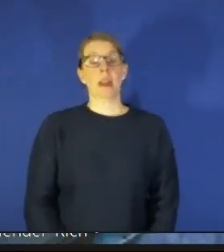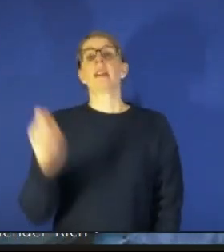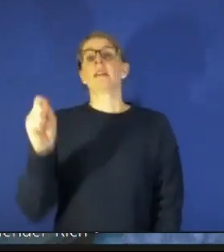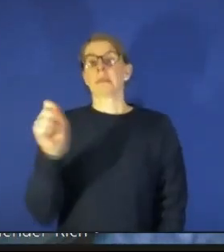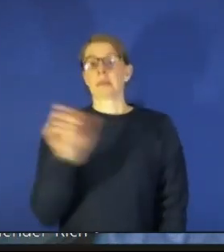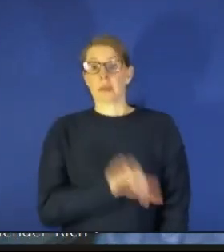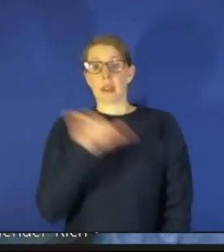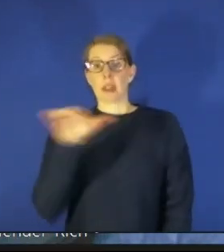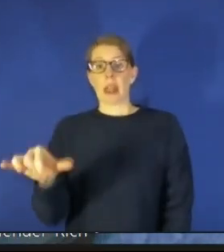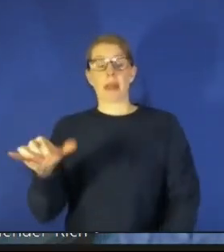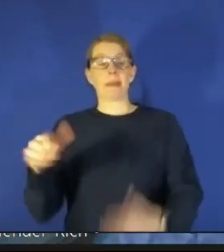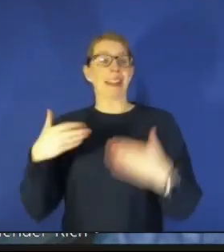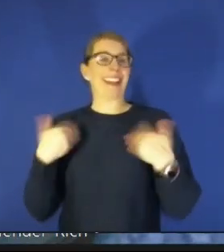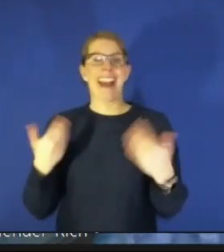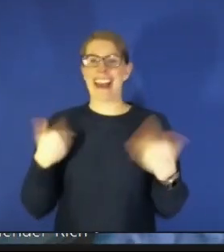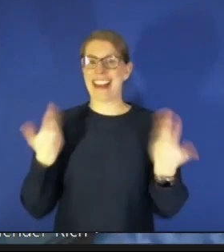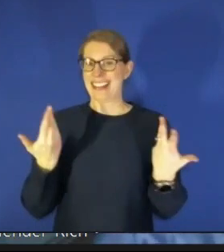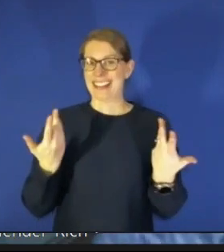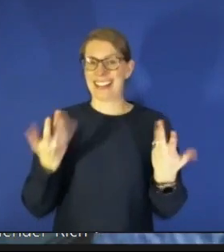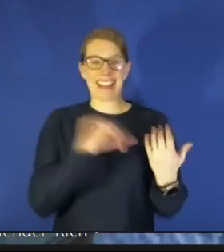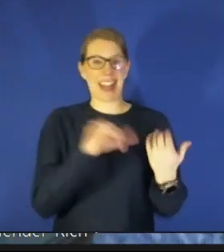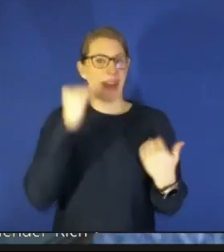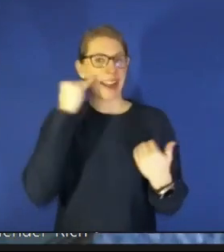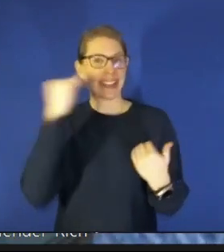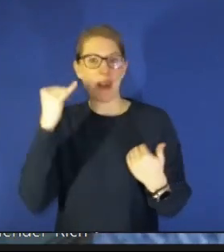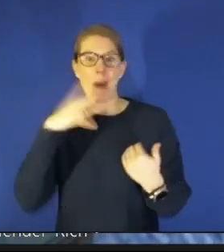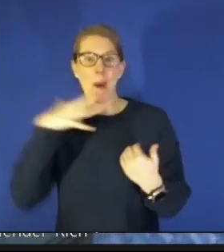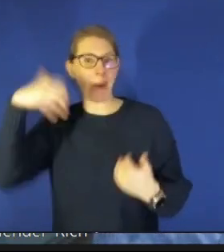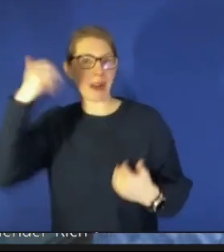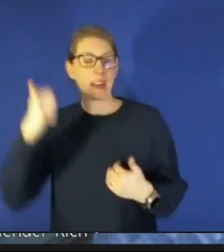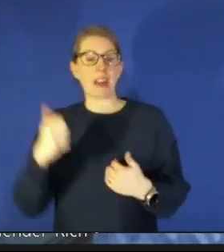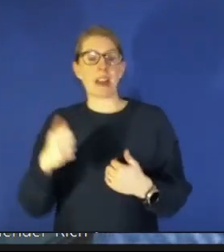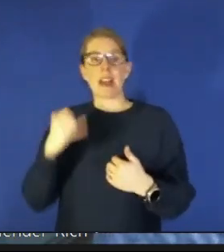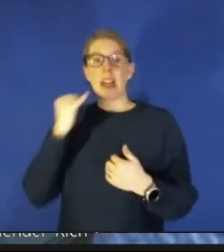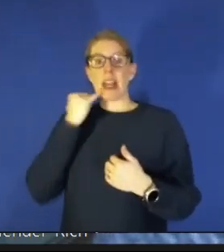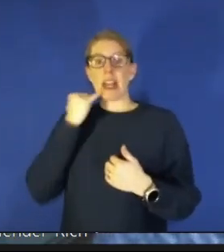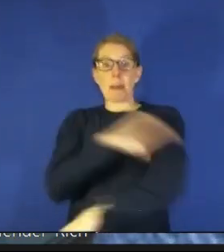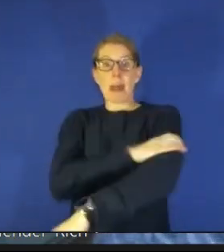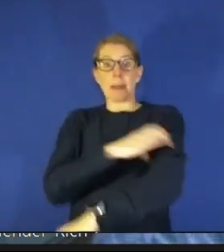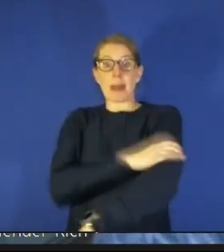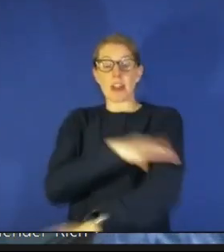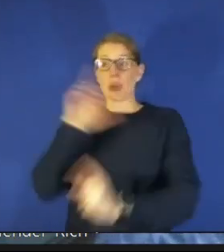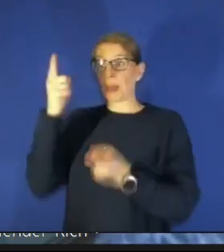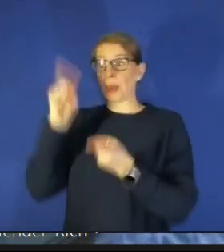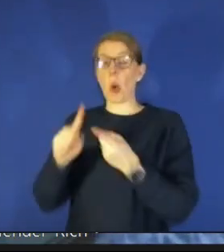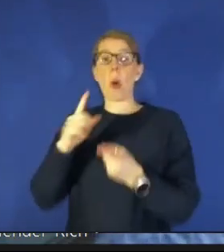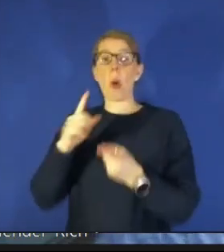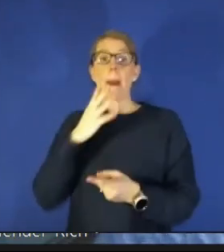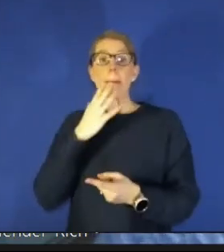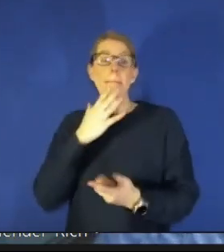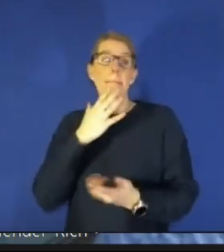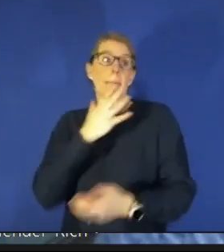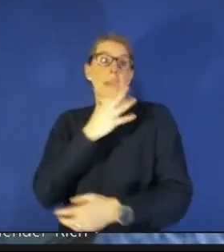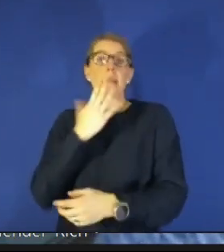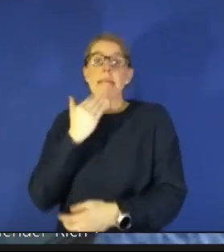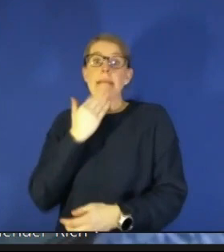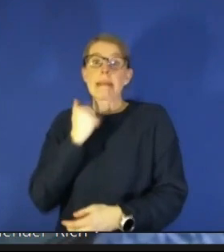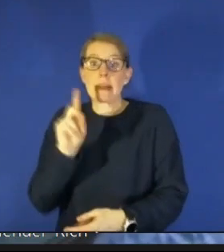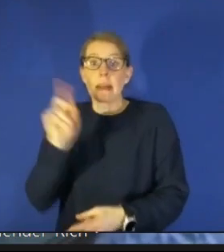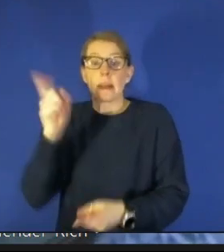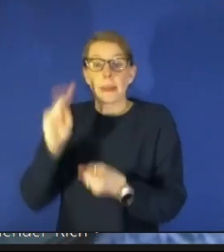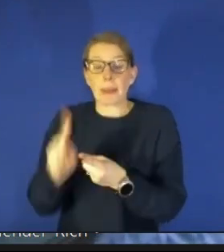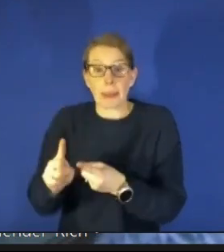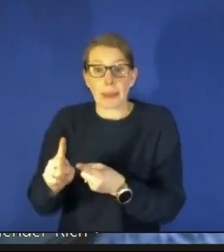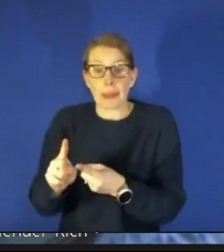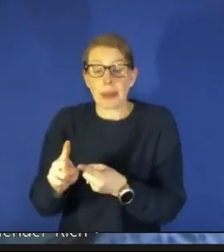that when we're young, right? So if a person is moving more and their blood pressure may go down or their blood sugars may improve, they can often get off of